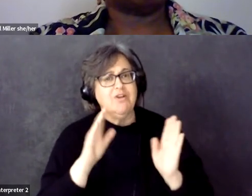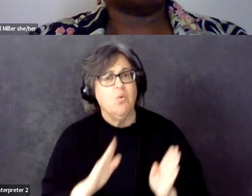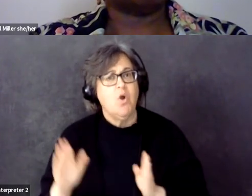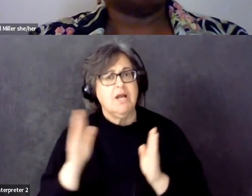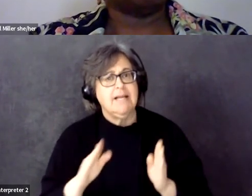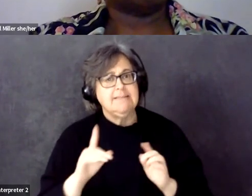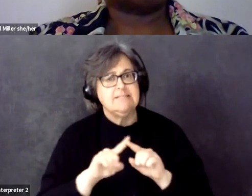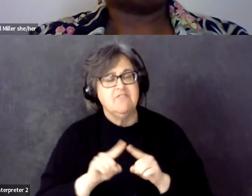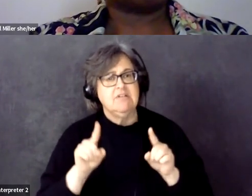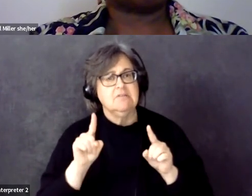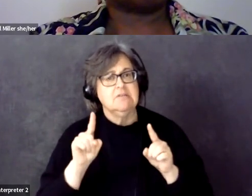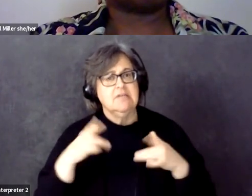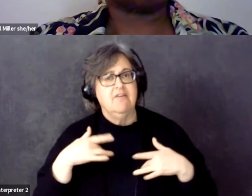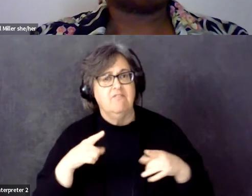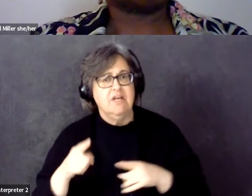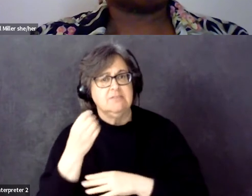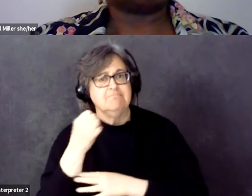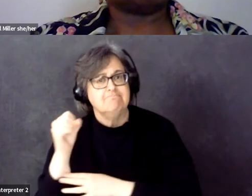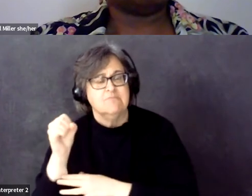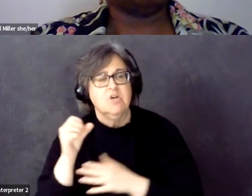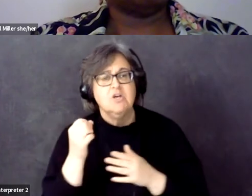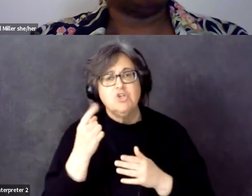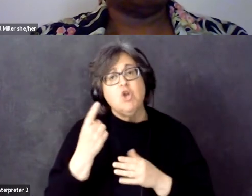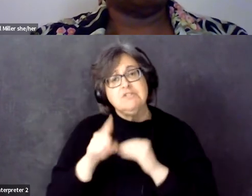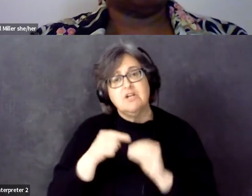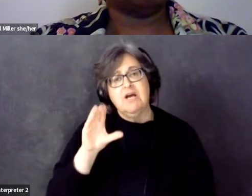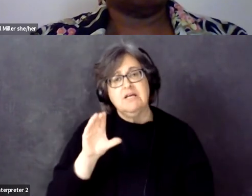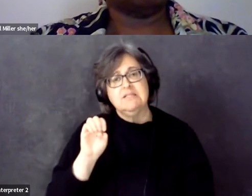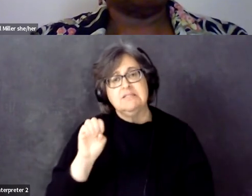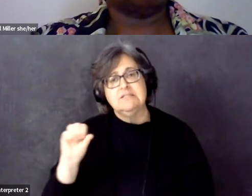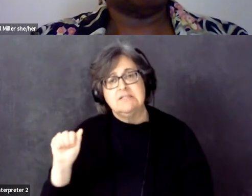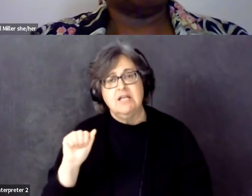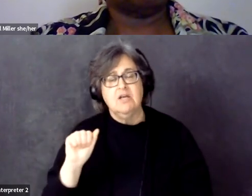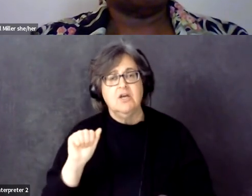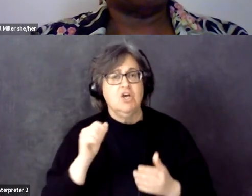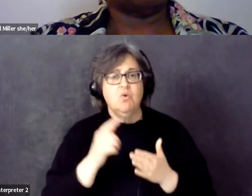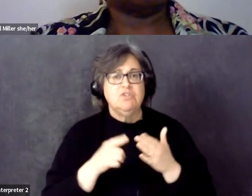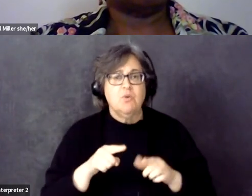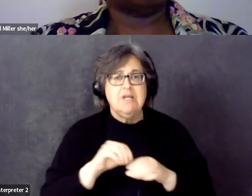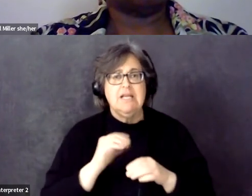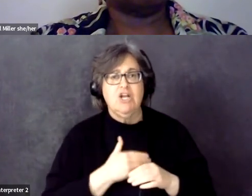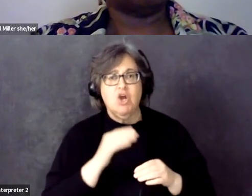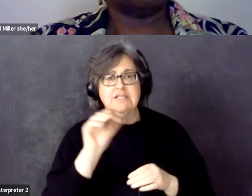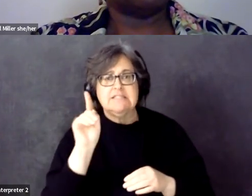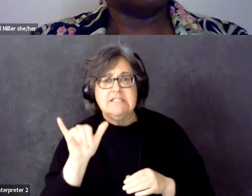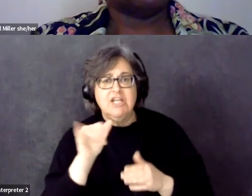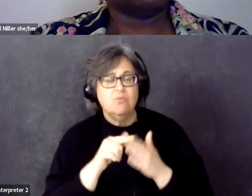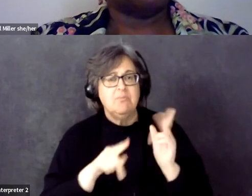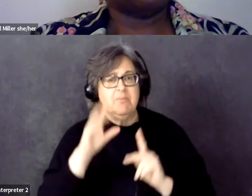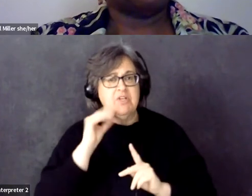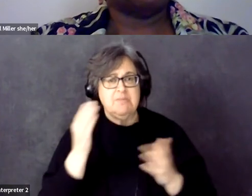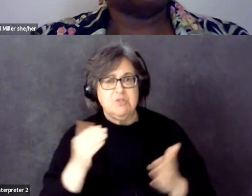organize to make people understand not only about CESSA, but like in our city, what people were going through?